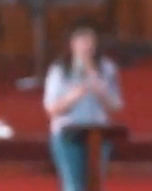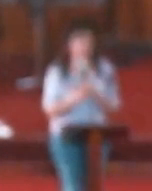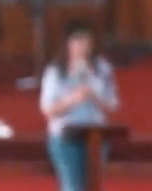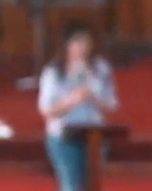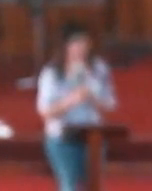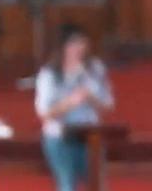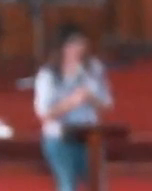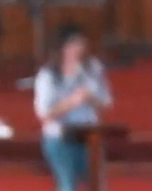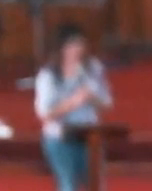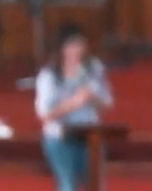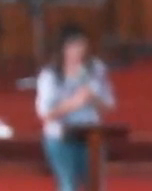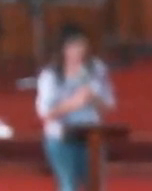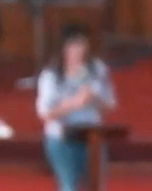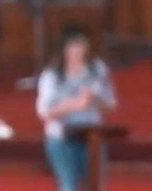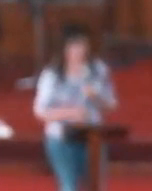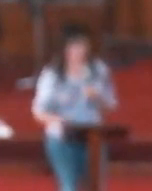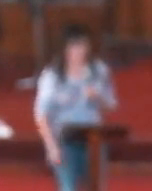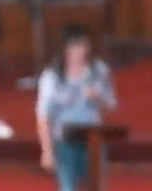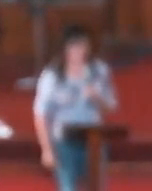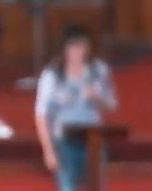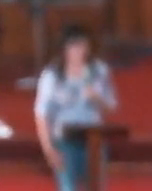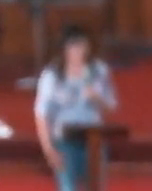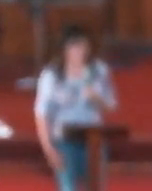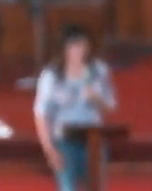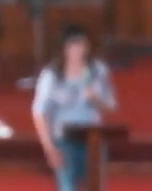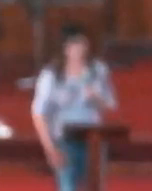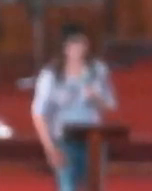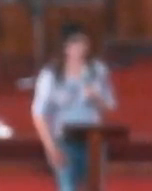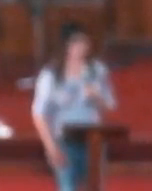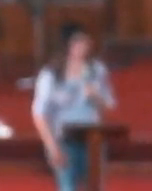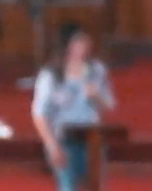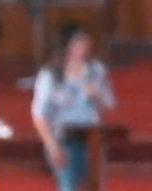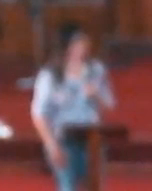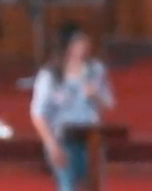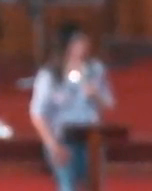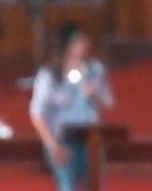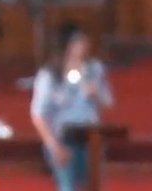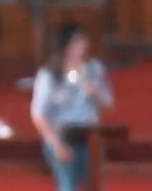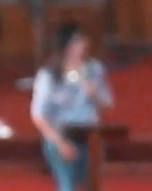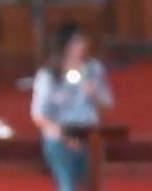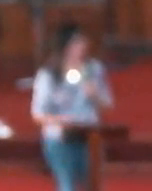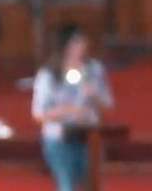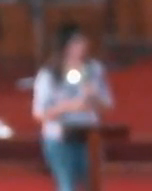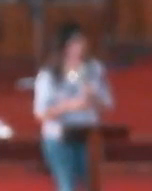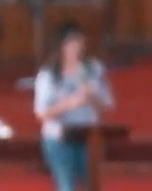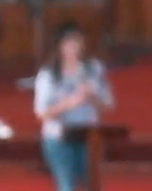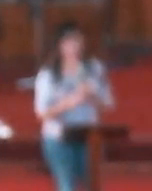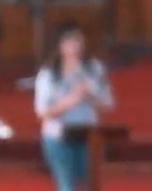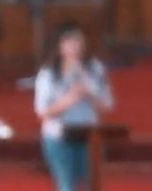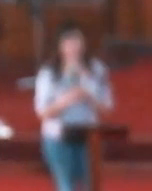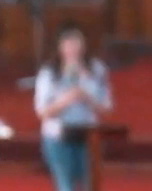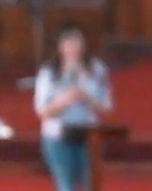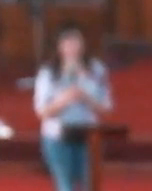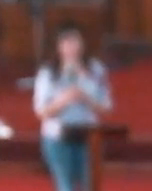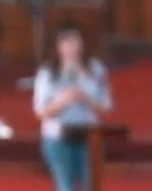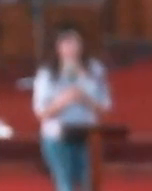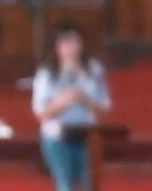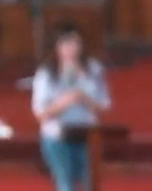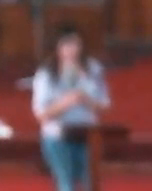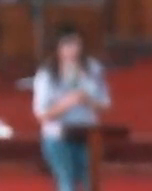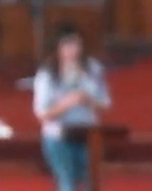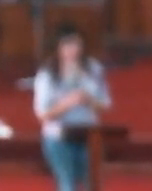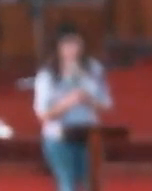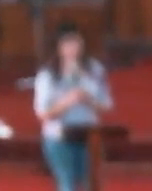them. Todo esto, hermanos, se llama han denominado la confesión positiva. See, this is what